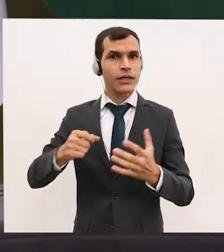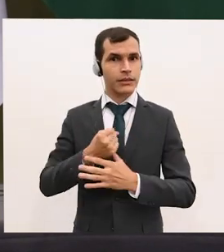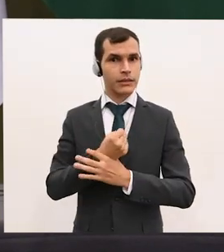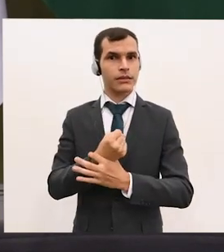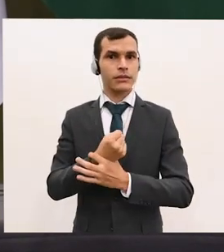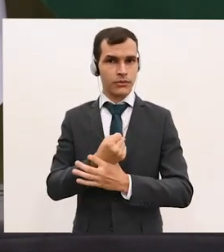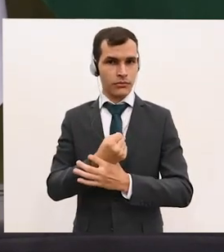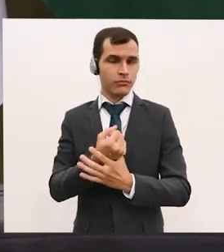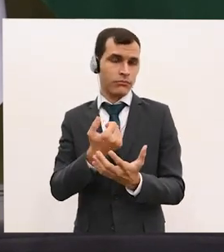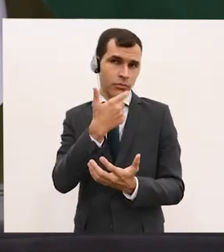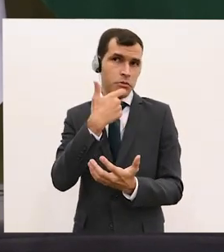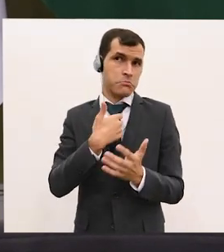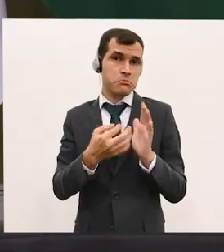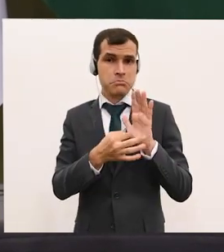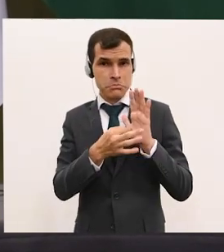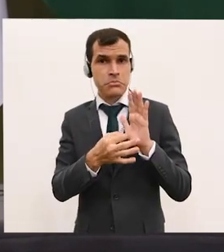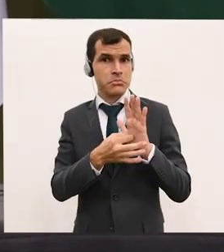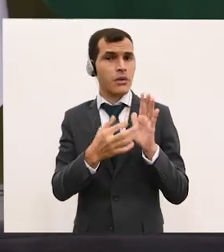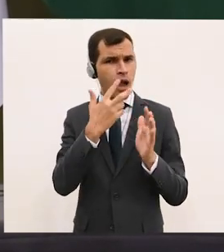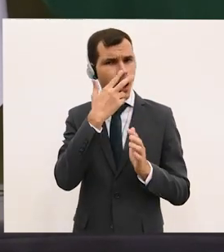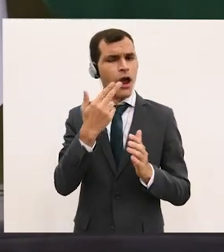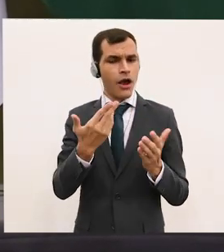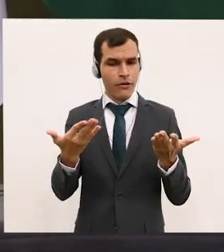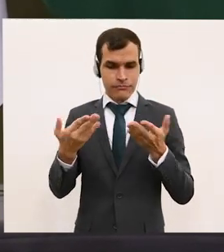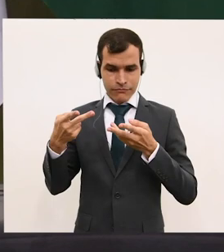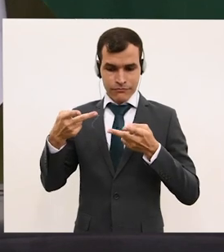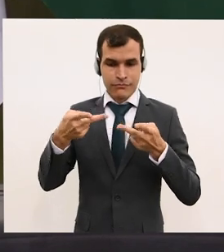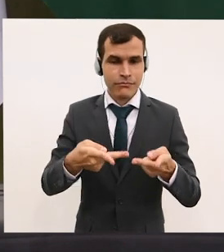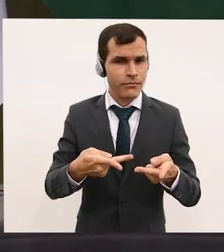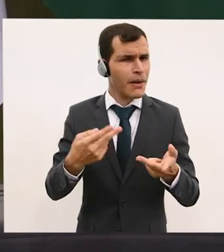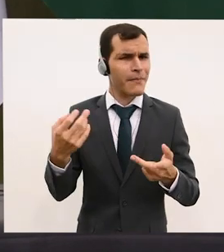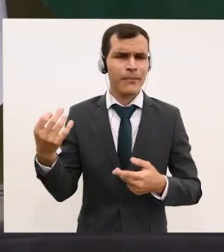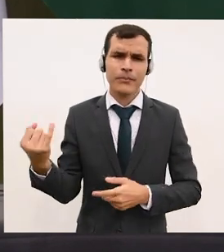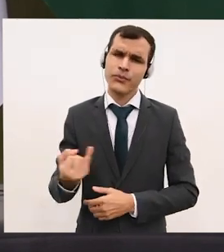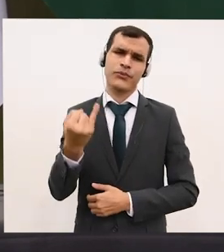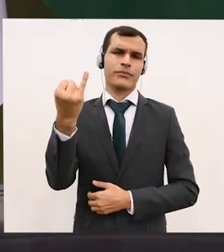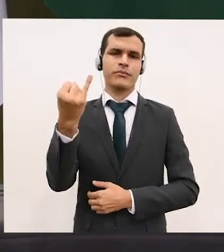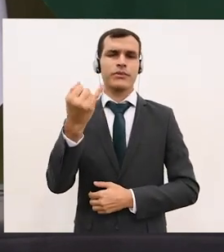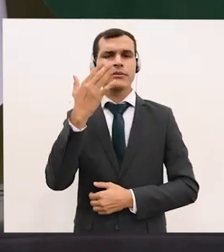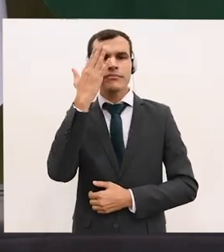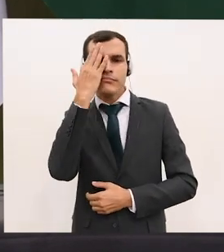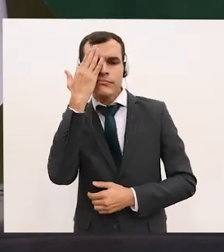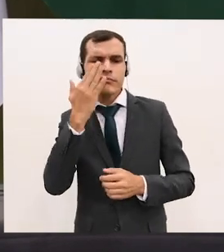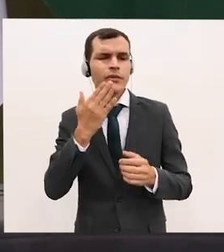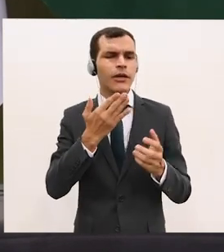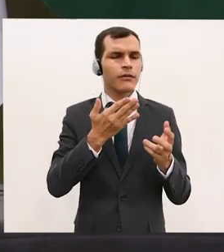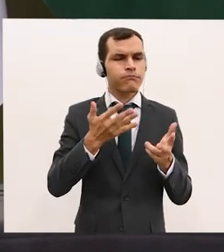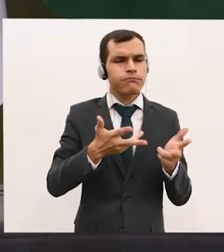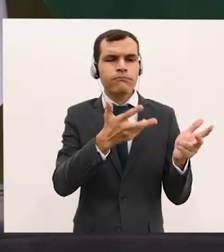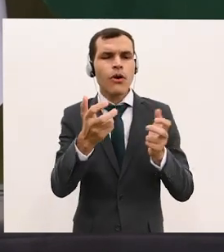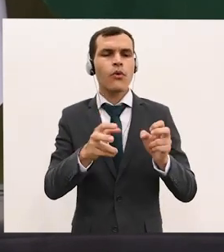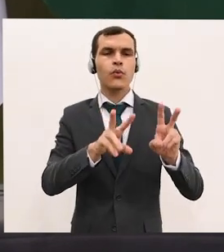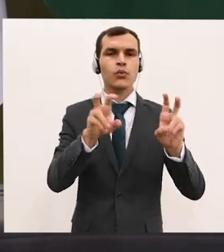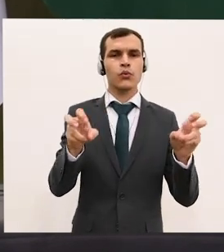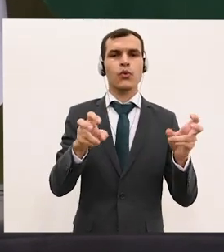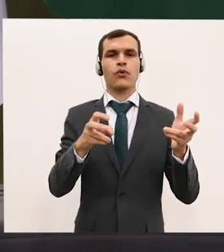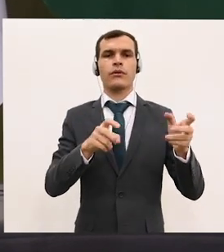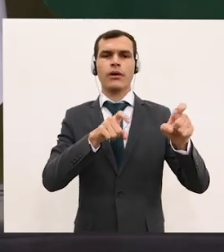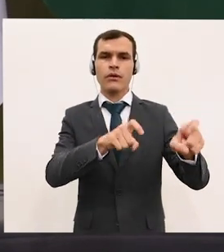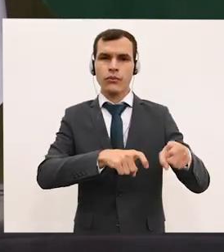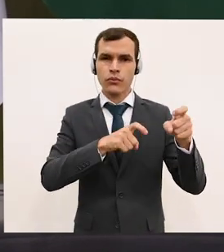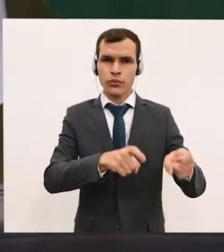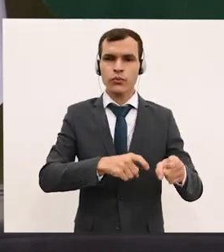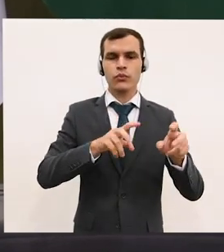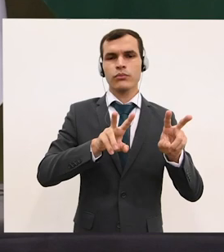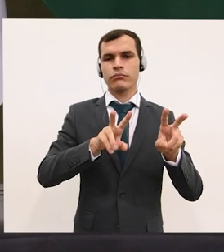and learn more about agriculture and what's happening with foodie and how we can work with Brazil, perhaps to help the